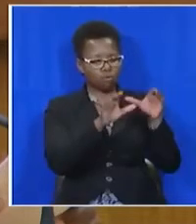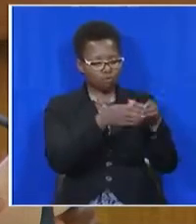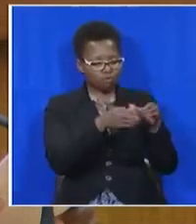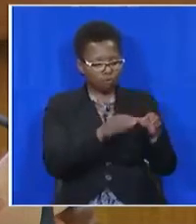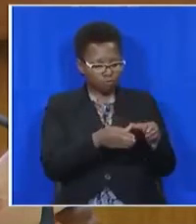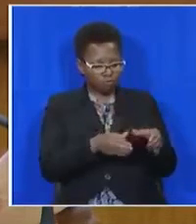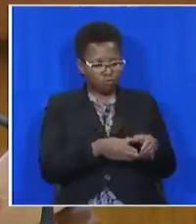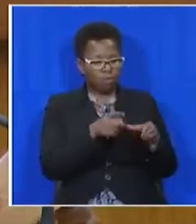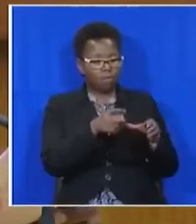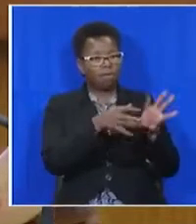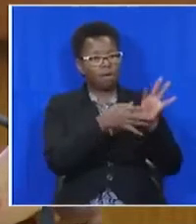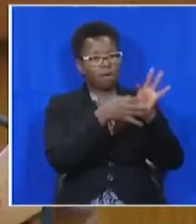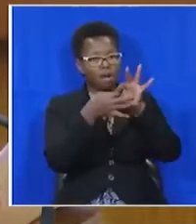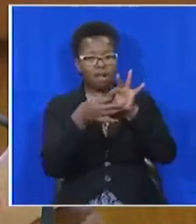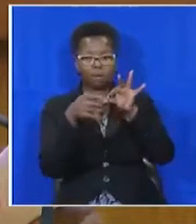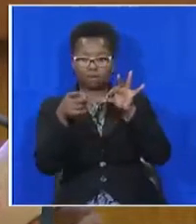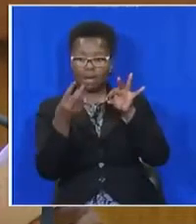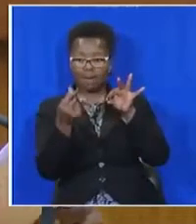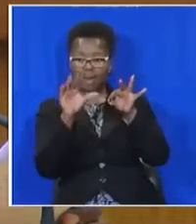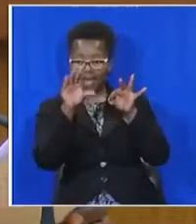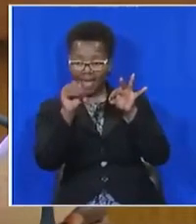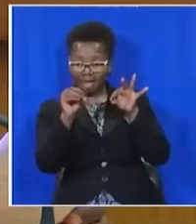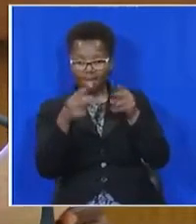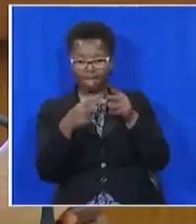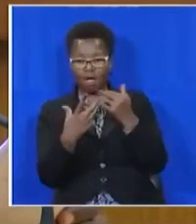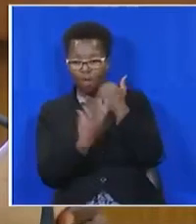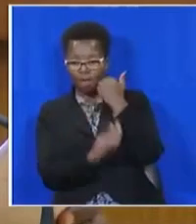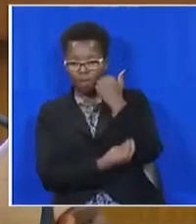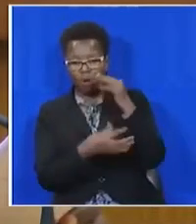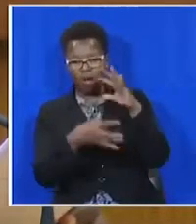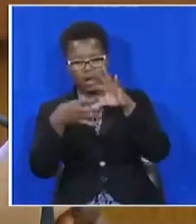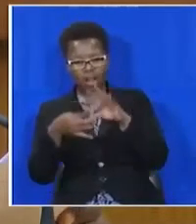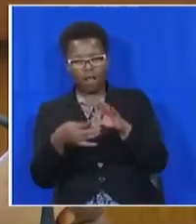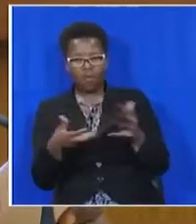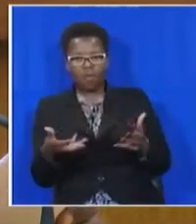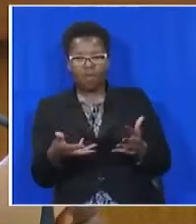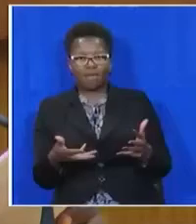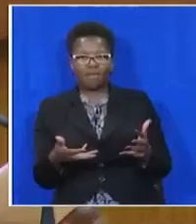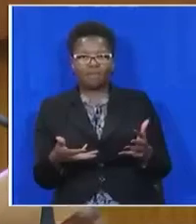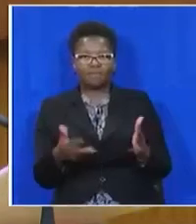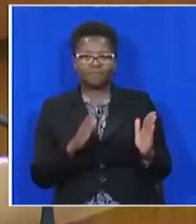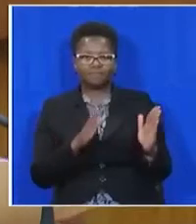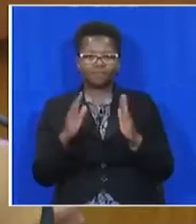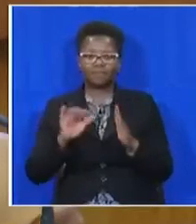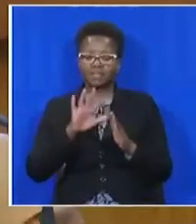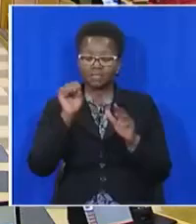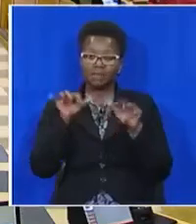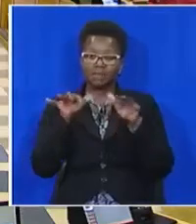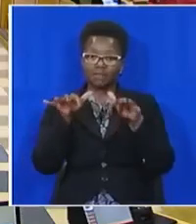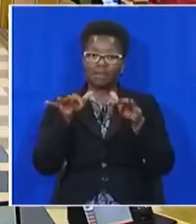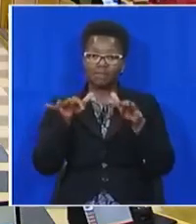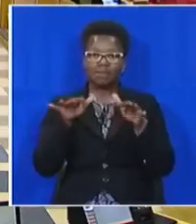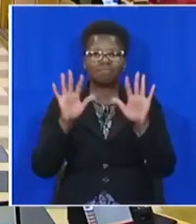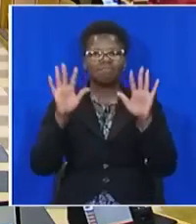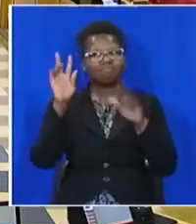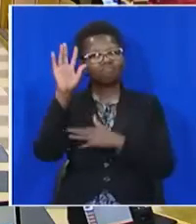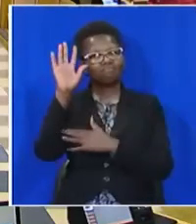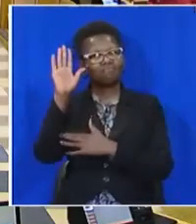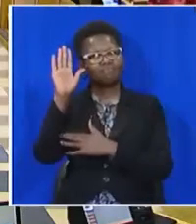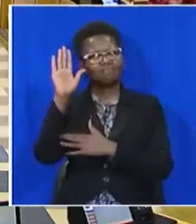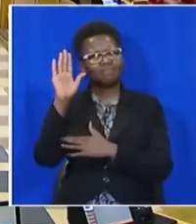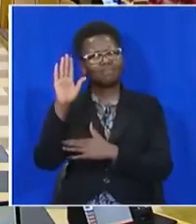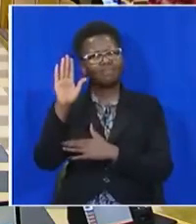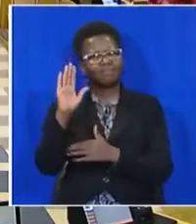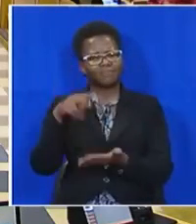to their relationship to the means of production, close quote. The South African society is therefore a Honourable class Nmguni, society. will you take your seat,